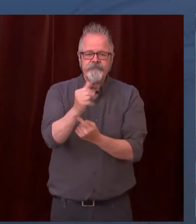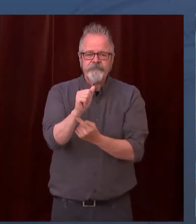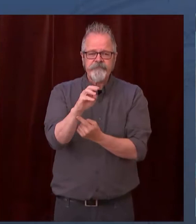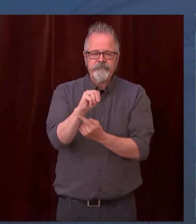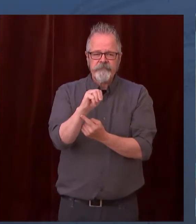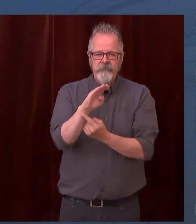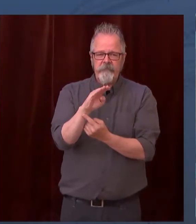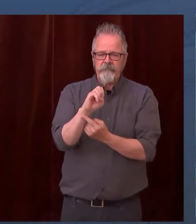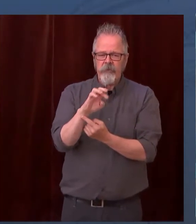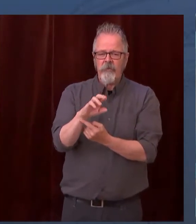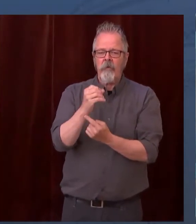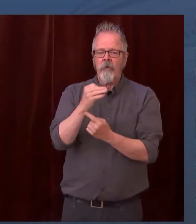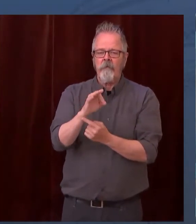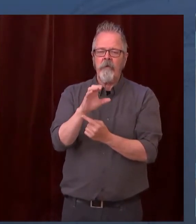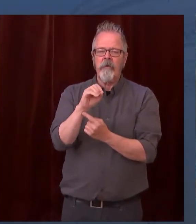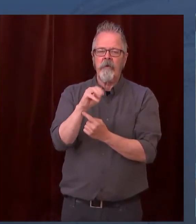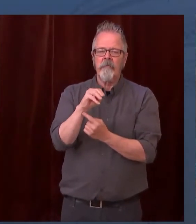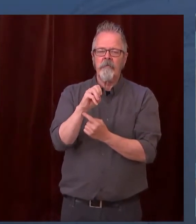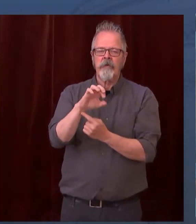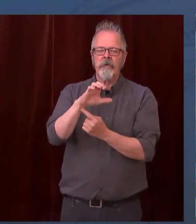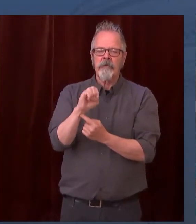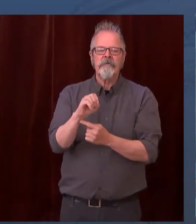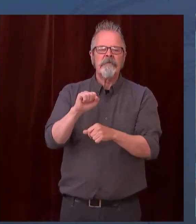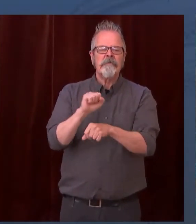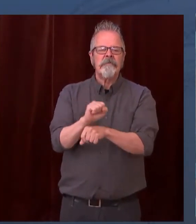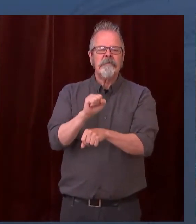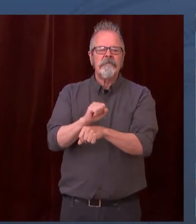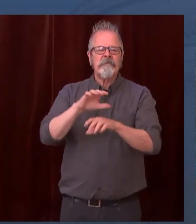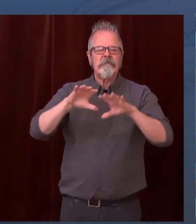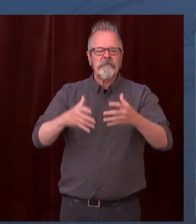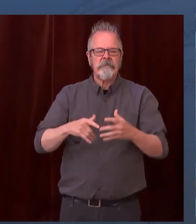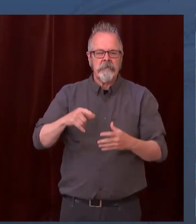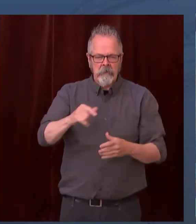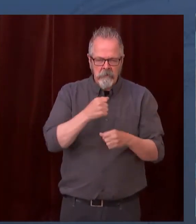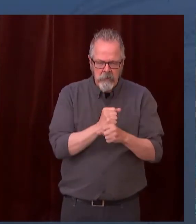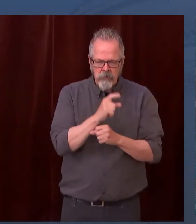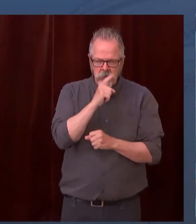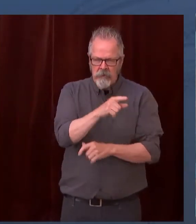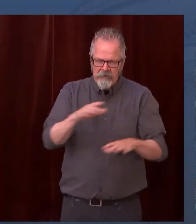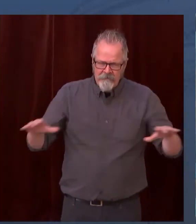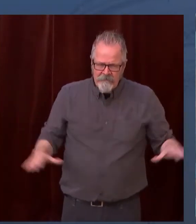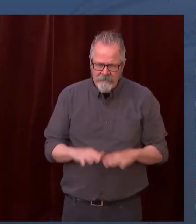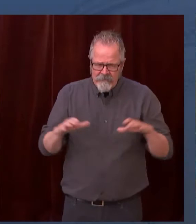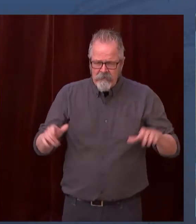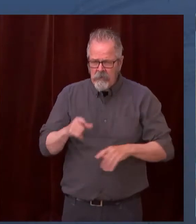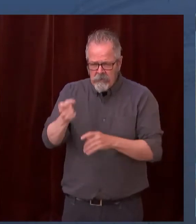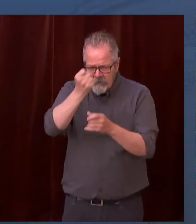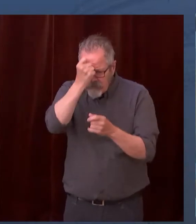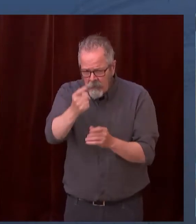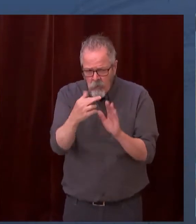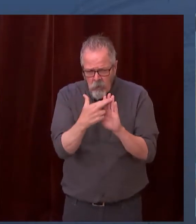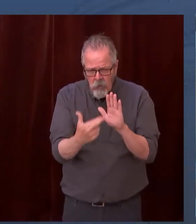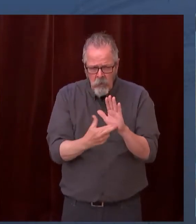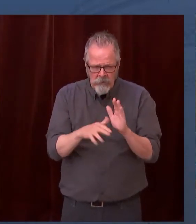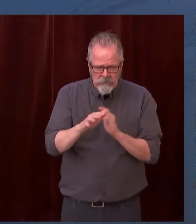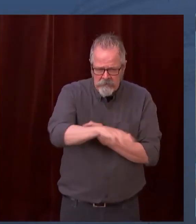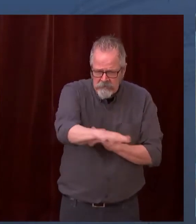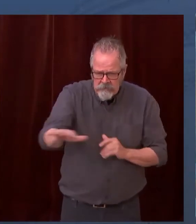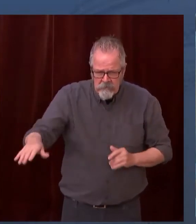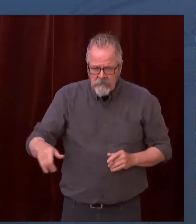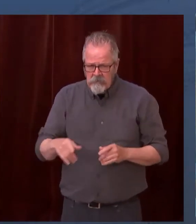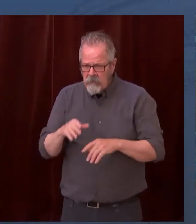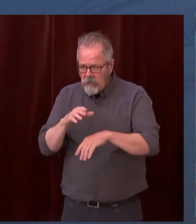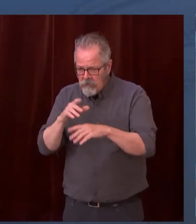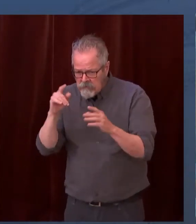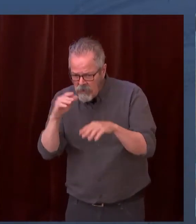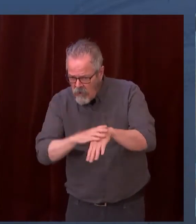in our considerations of this action today. We will continue to work with these communities to monitor the trends of COVID-19 in the coming days